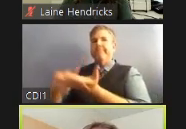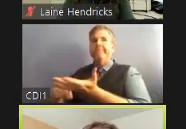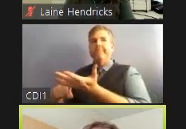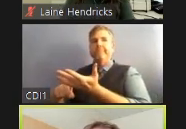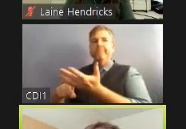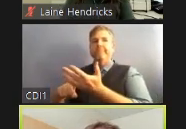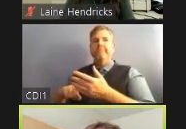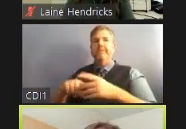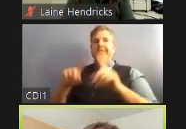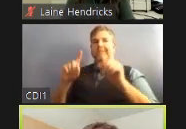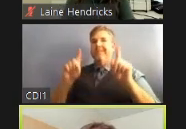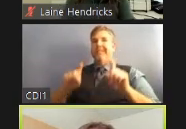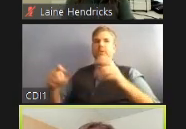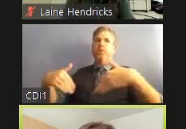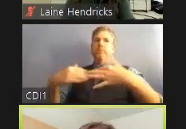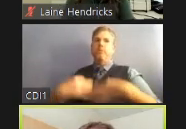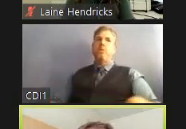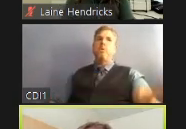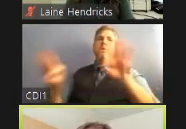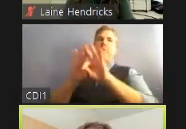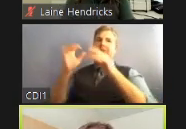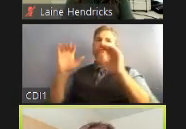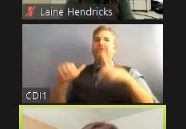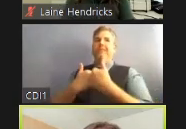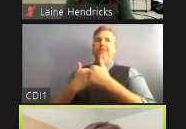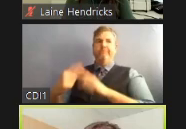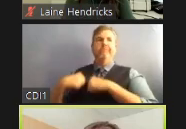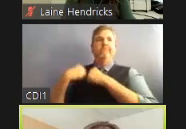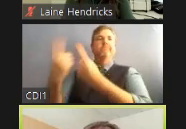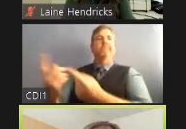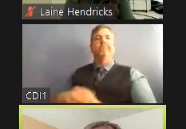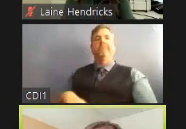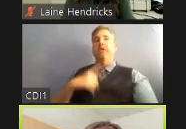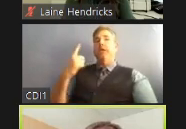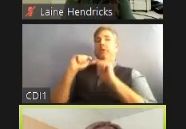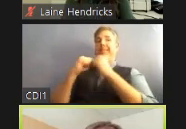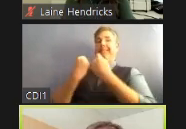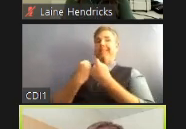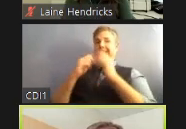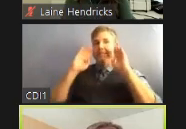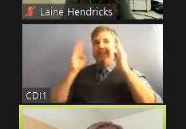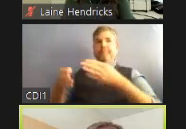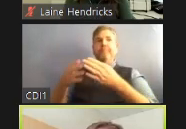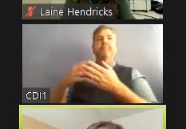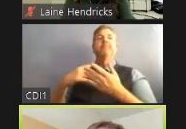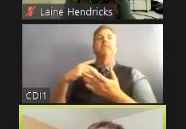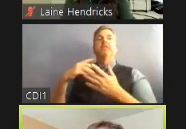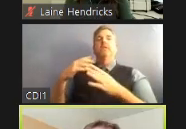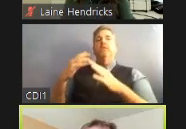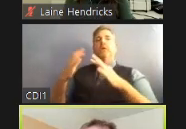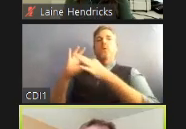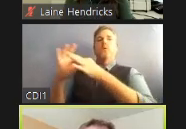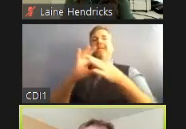And then a team dedicated to coordinating isolation and quarantine activities.